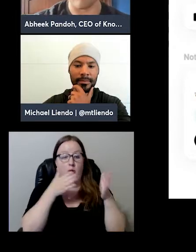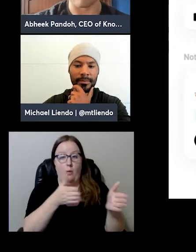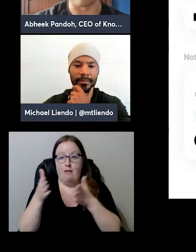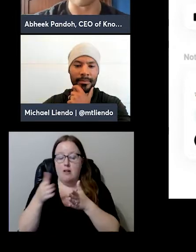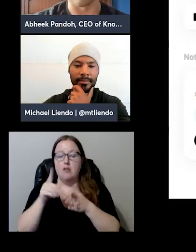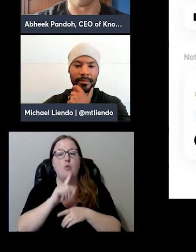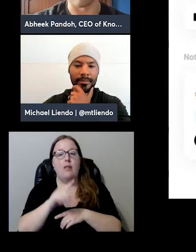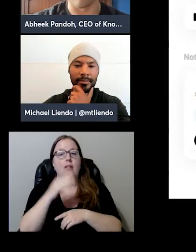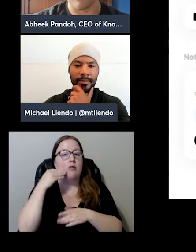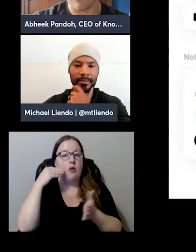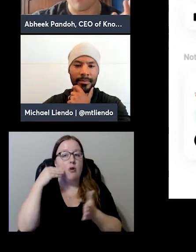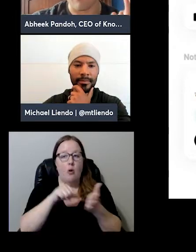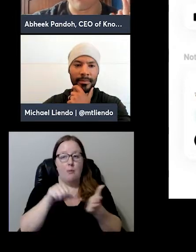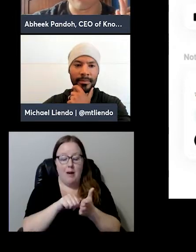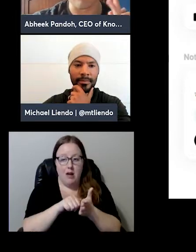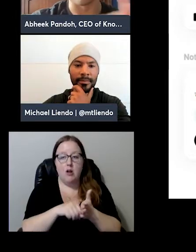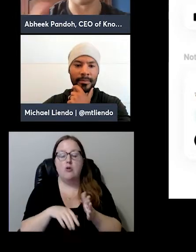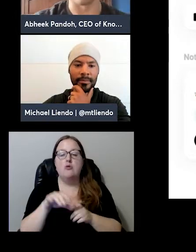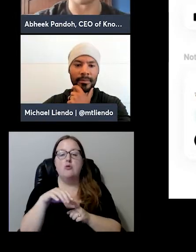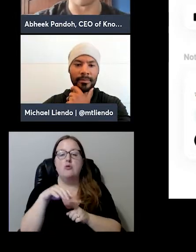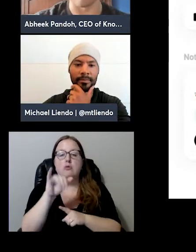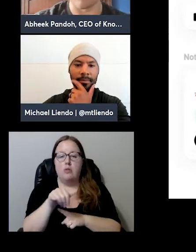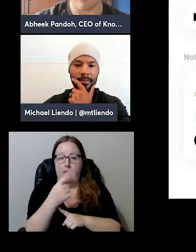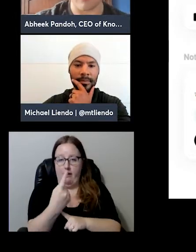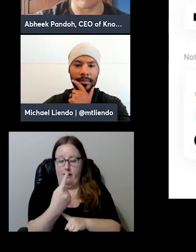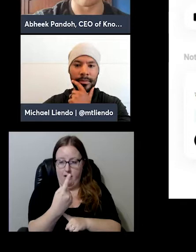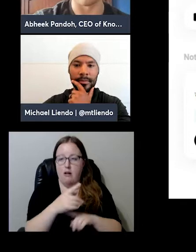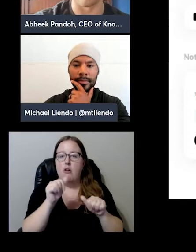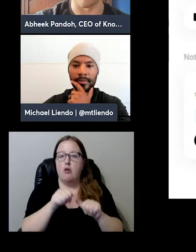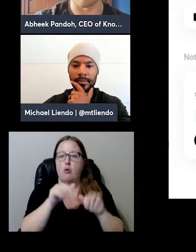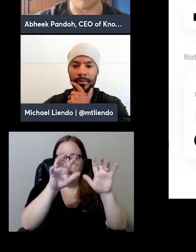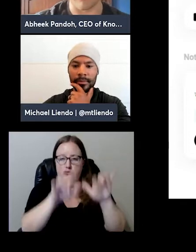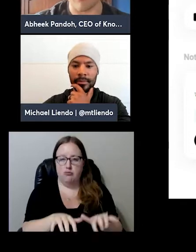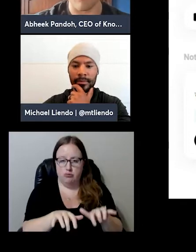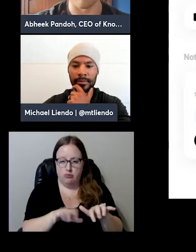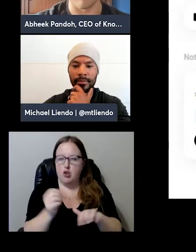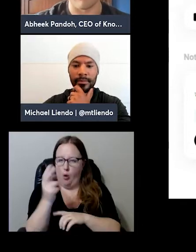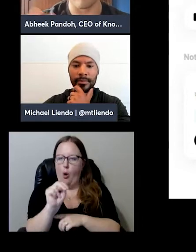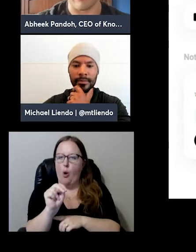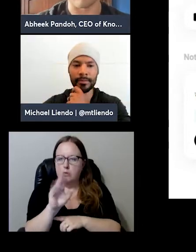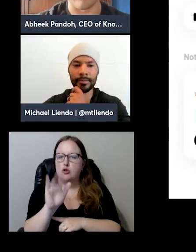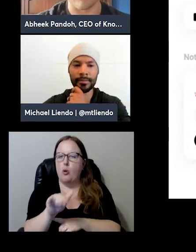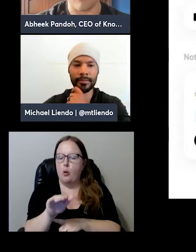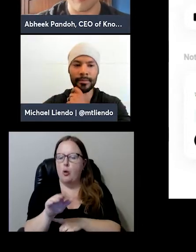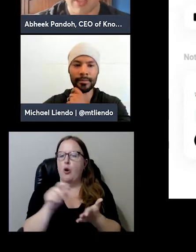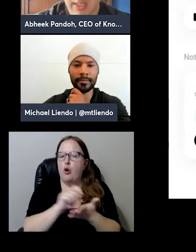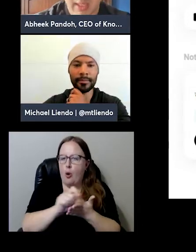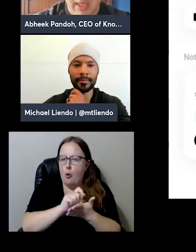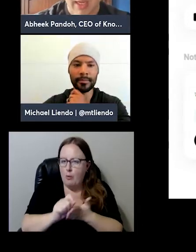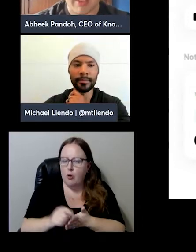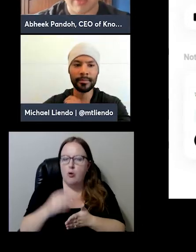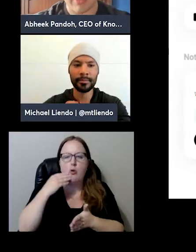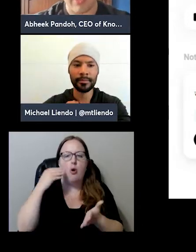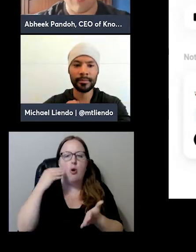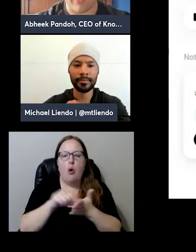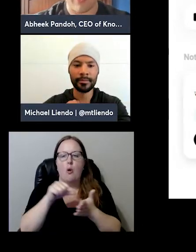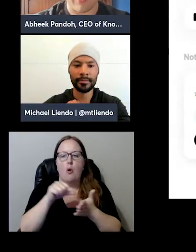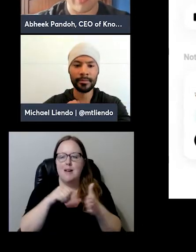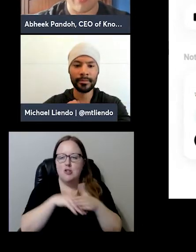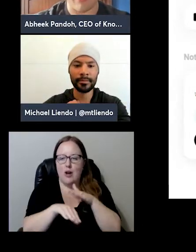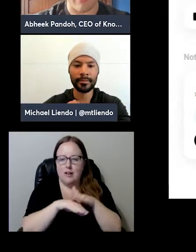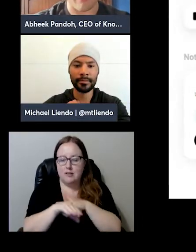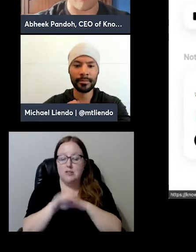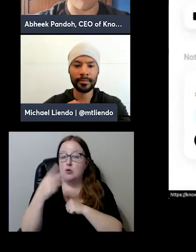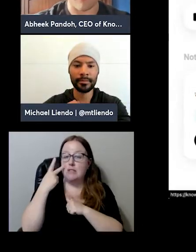is obviously the one where you can write your own notes. So this is your notebook. Your homepage acts as your notebook. You can see I have one